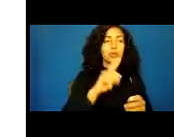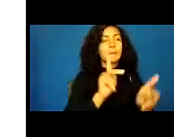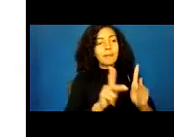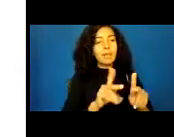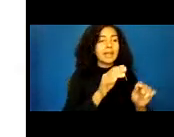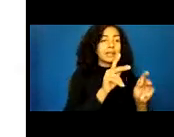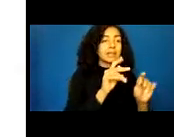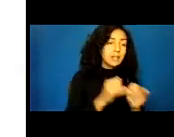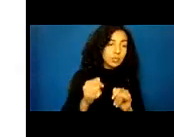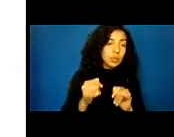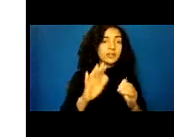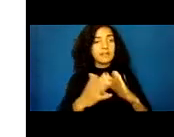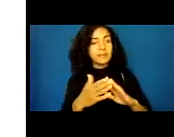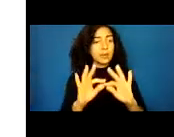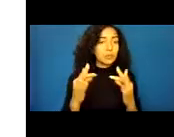groups.